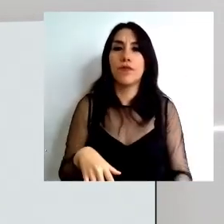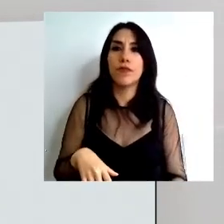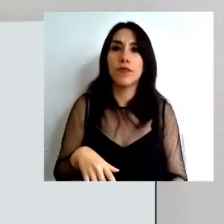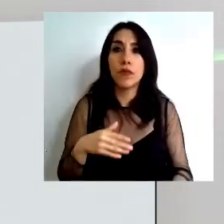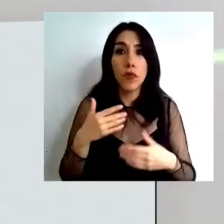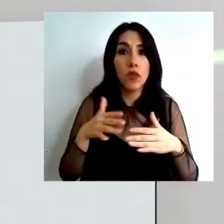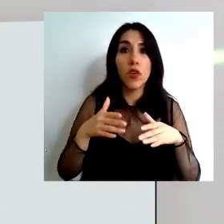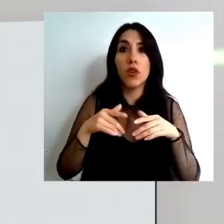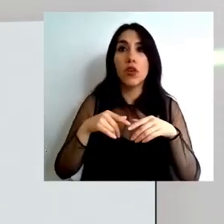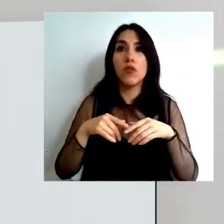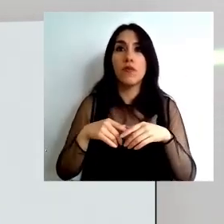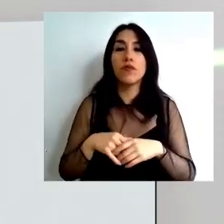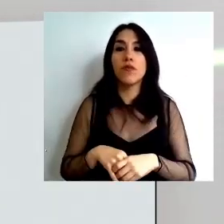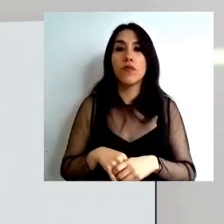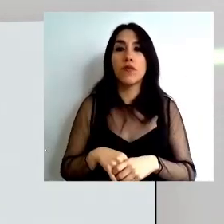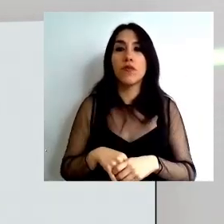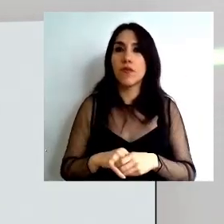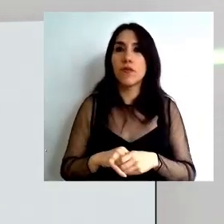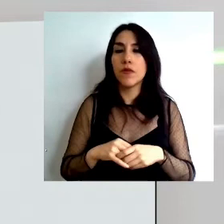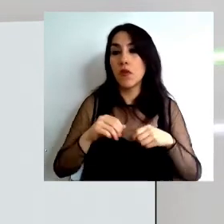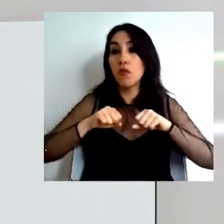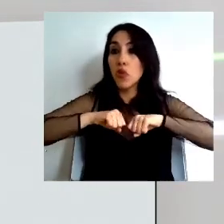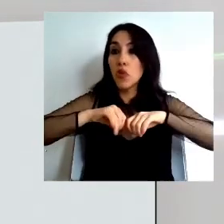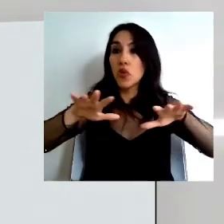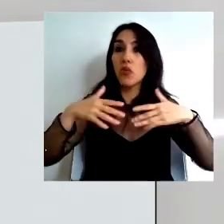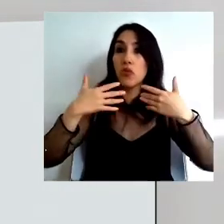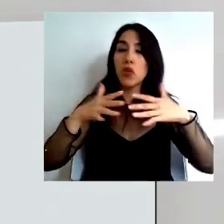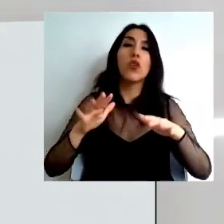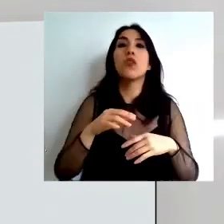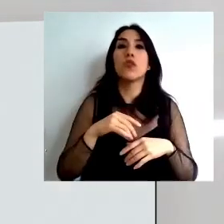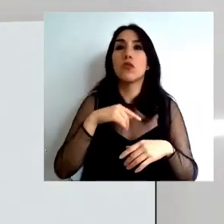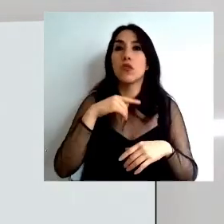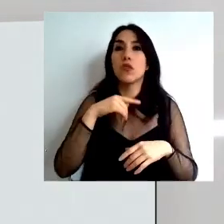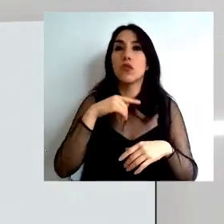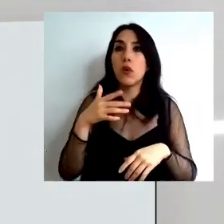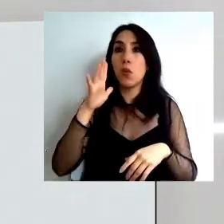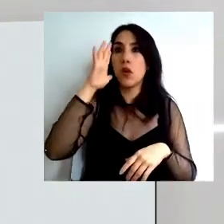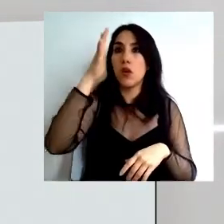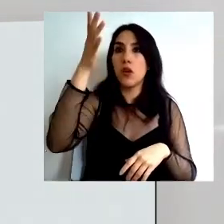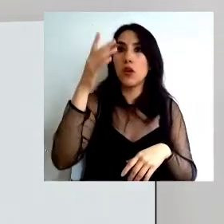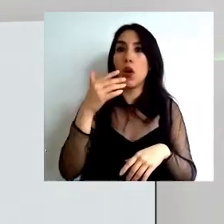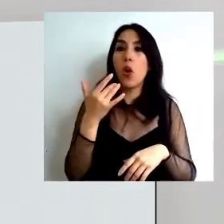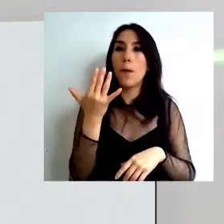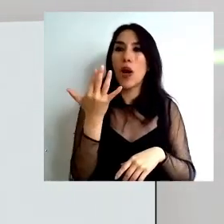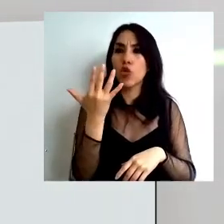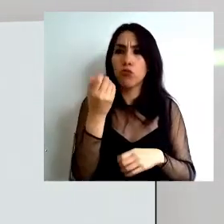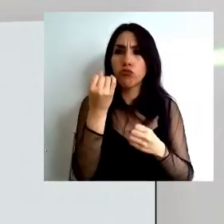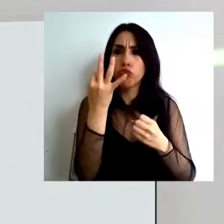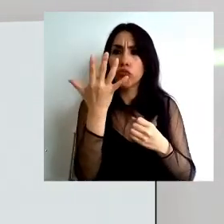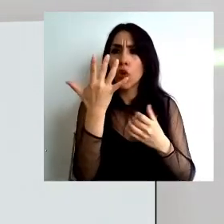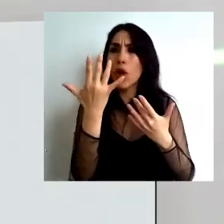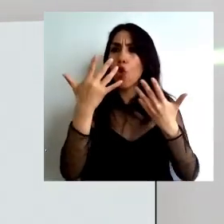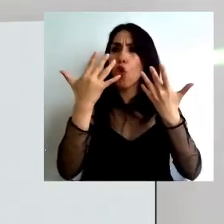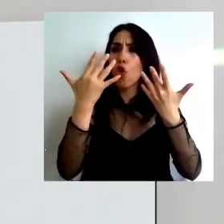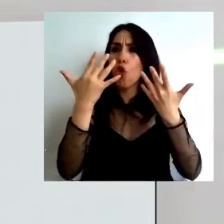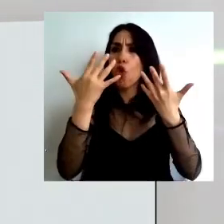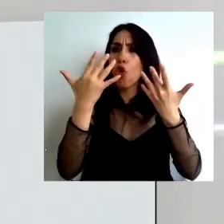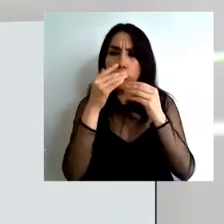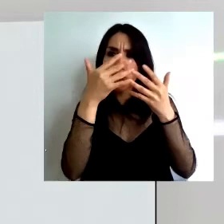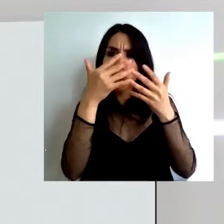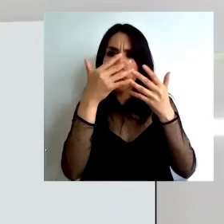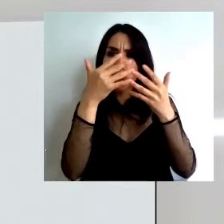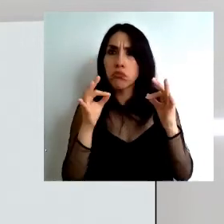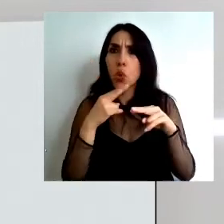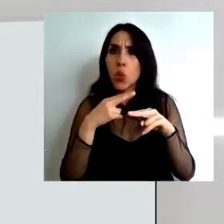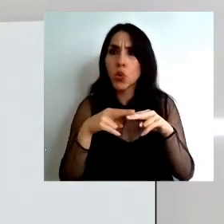we do not, we cannot count all users of our information, but we can count these